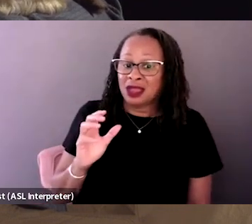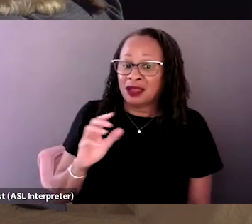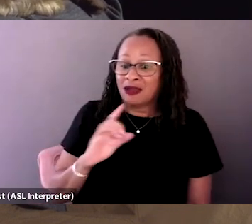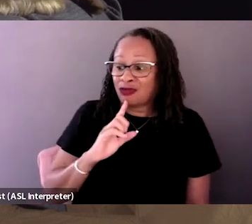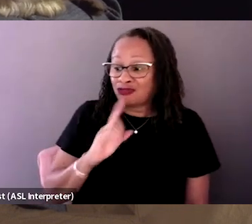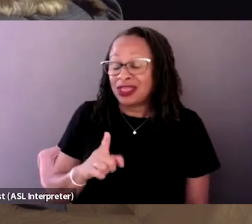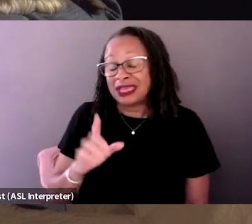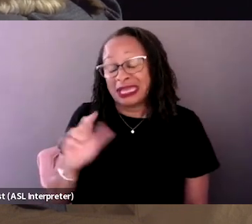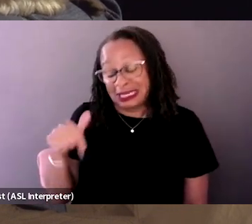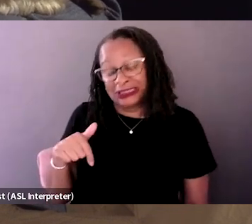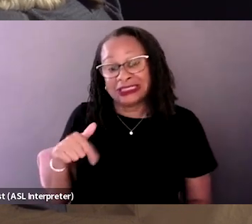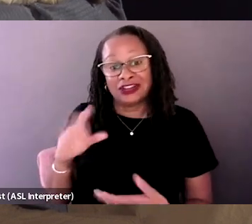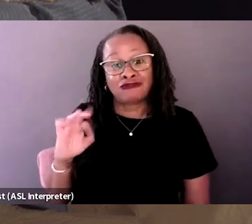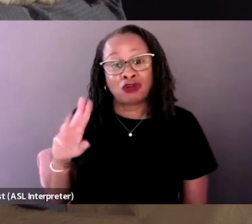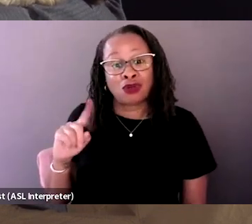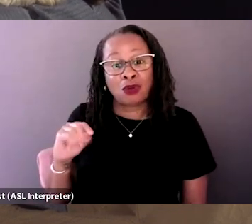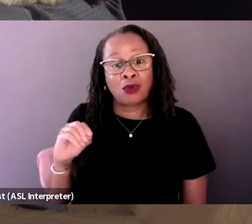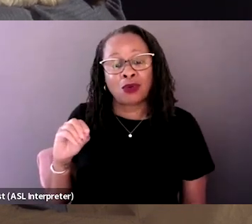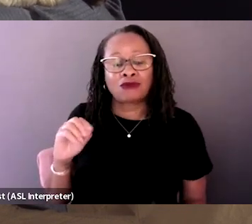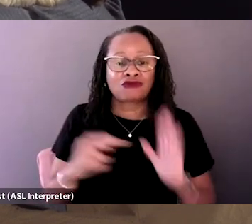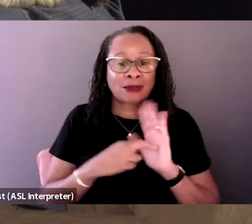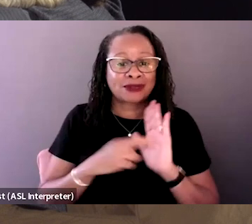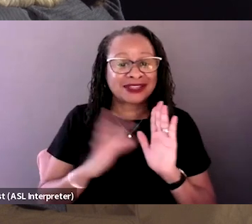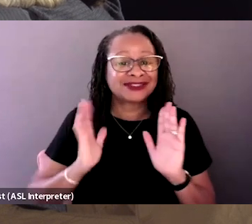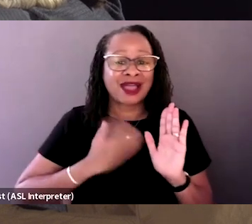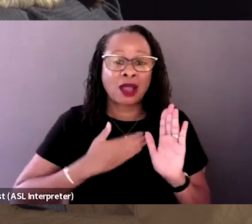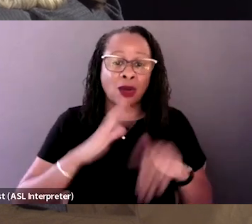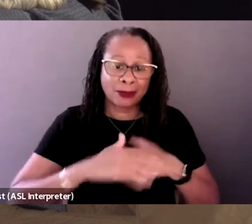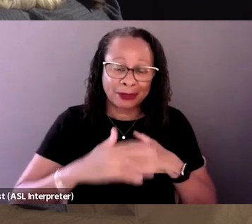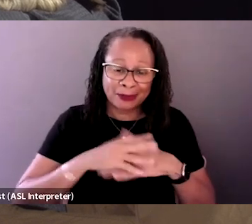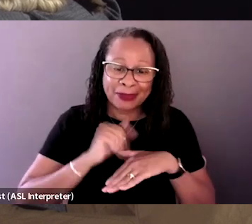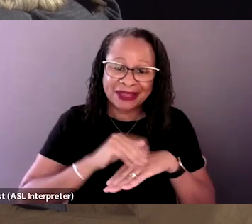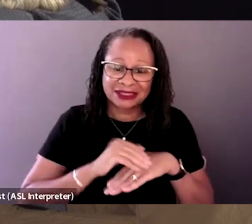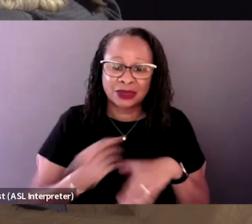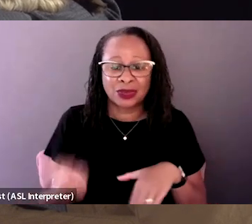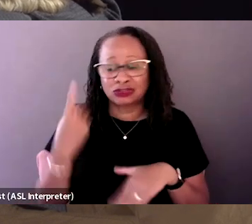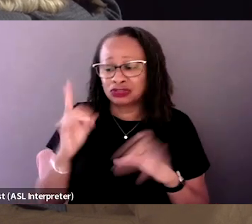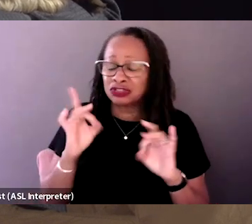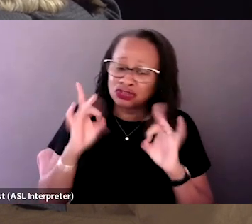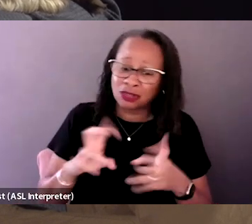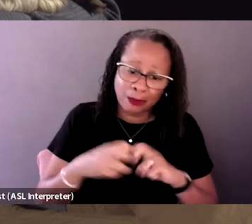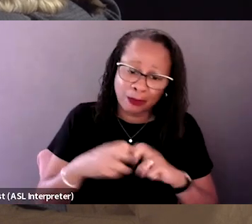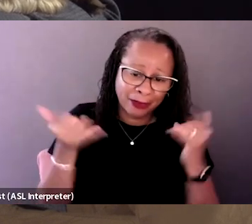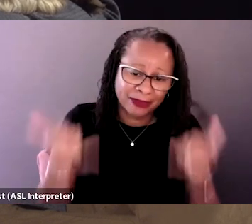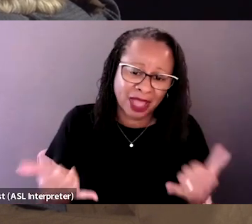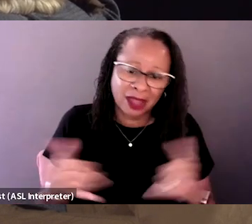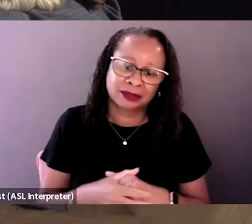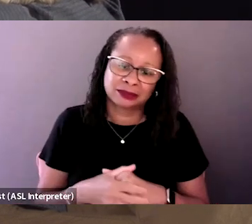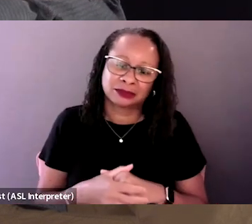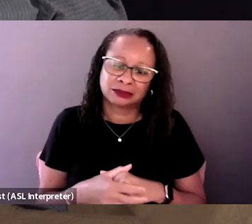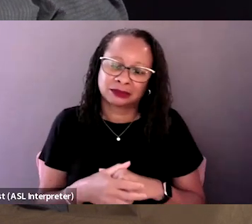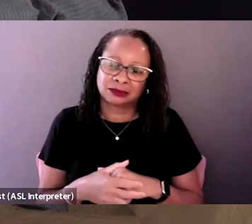represent our pets. And you may understand it's terrible problem